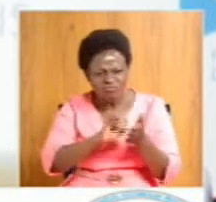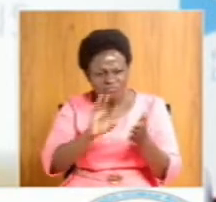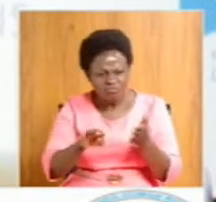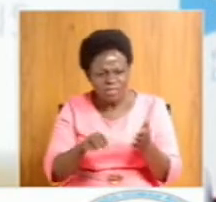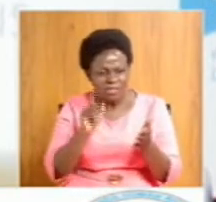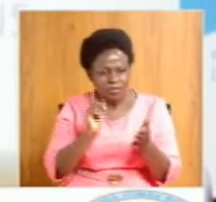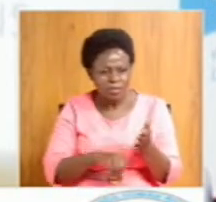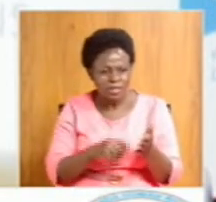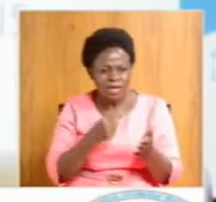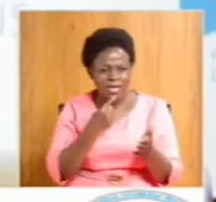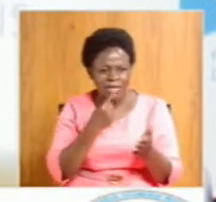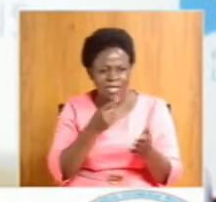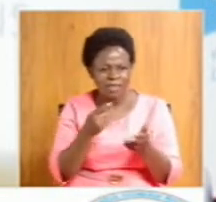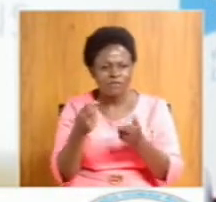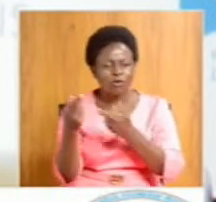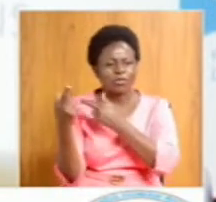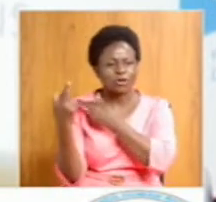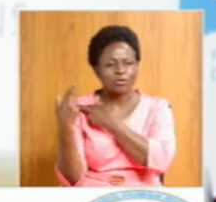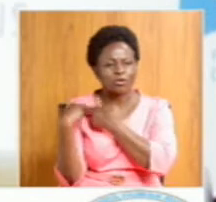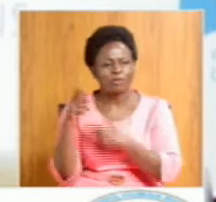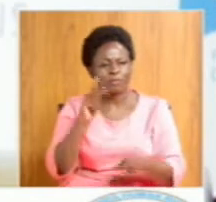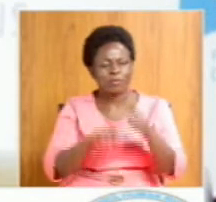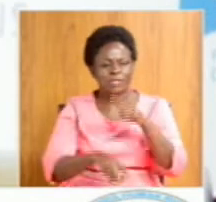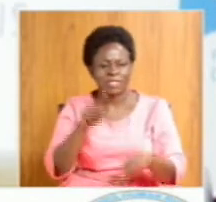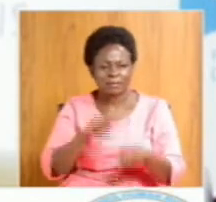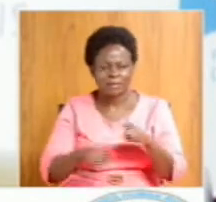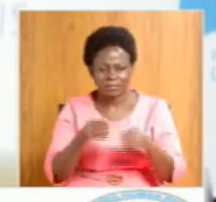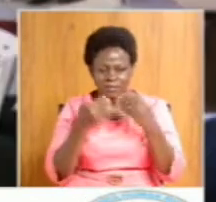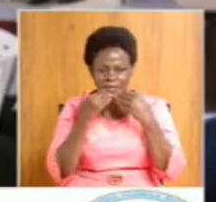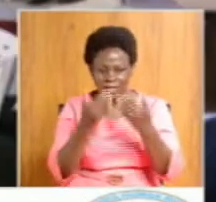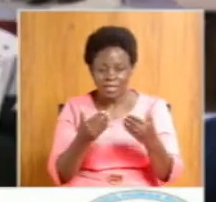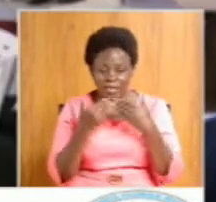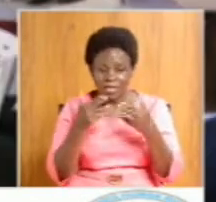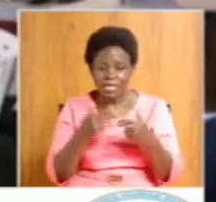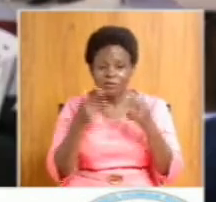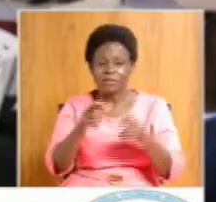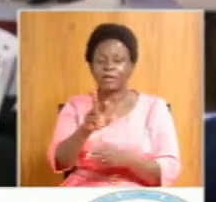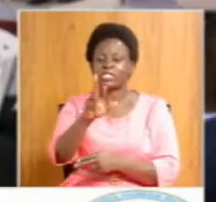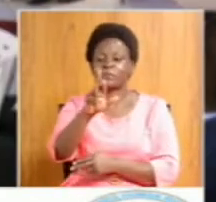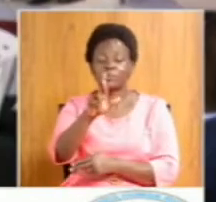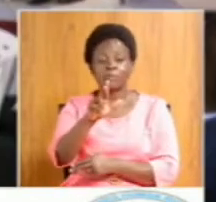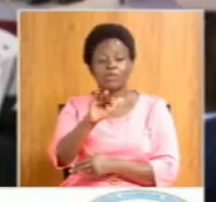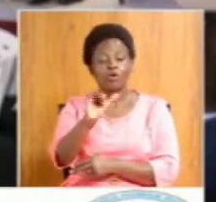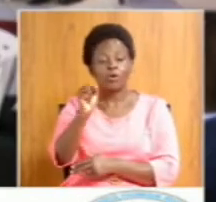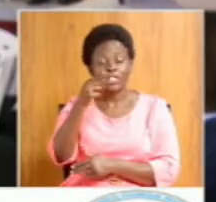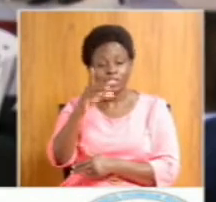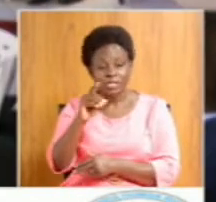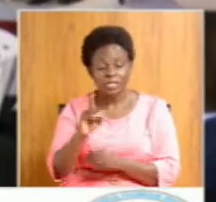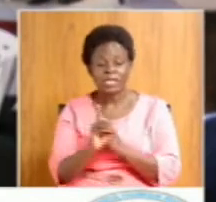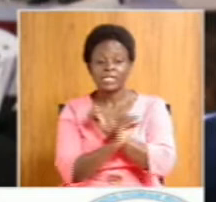That's what I can give on the role of citizens' participation. Thank you. Thank you very much, Rashida, district chairperson